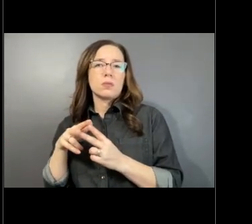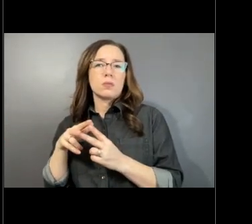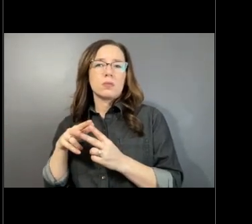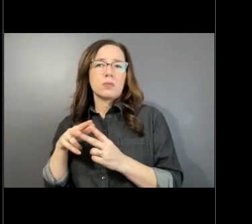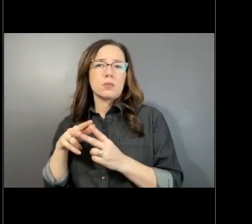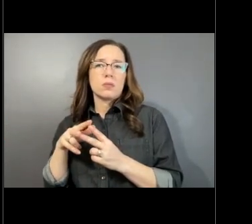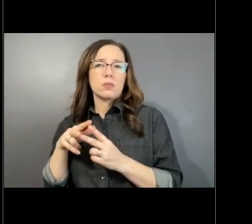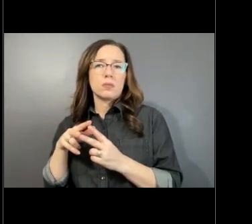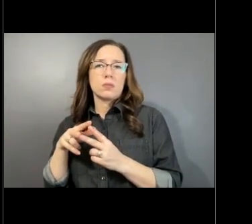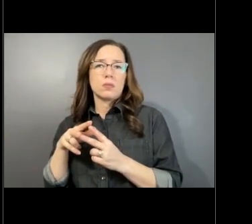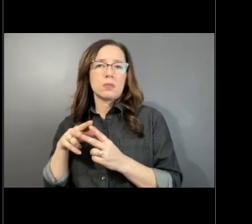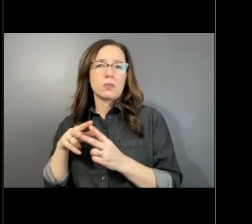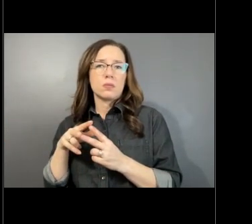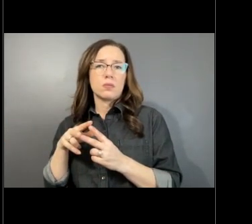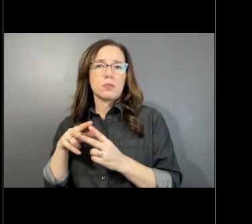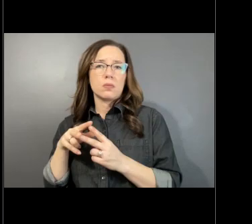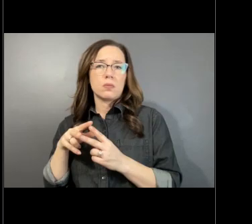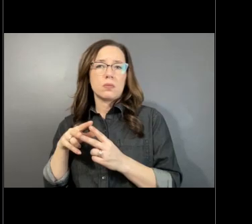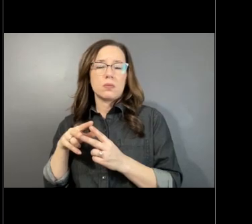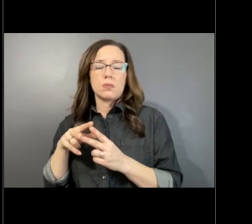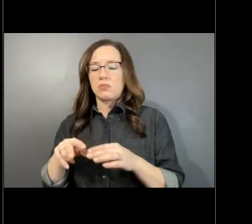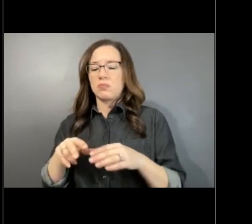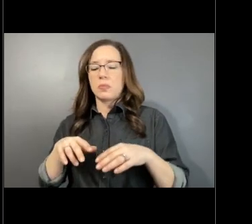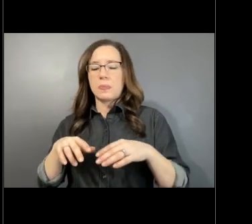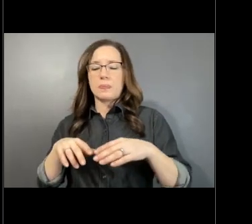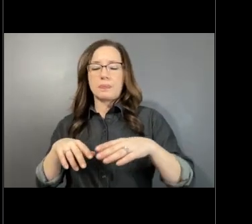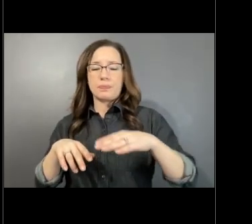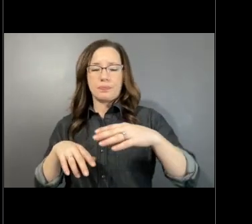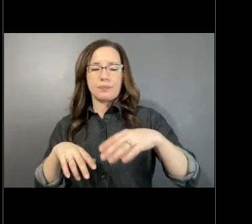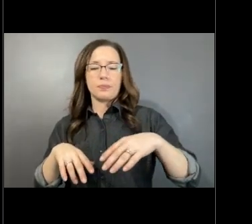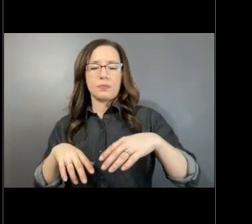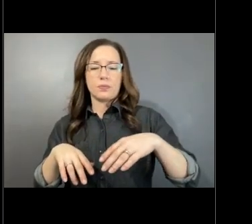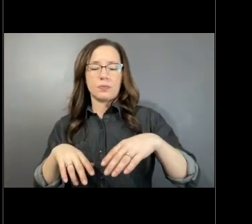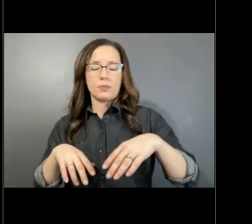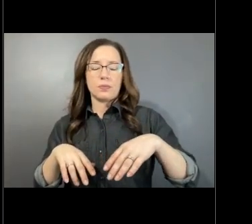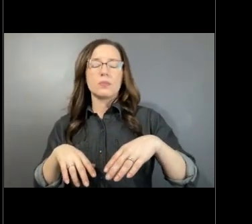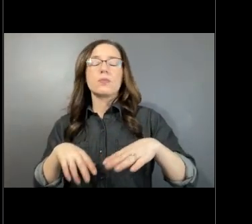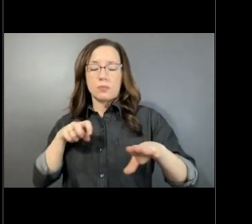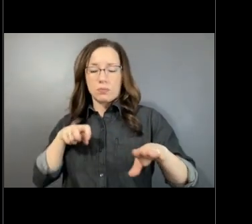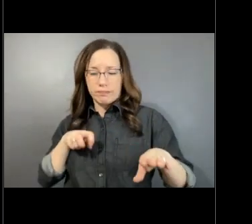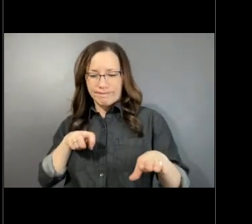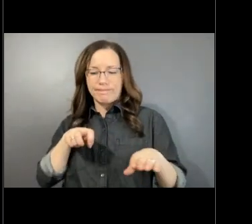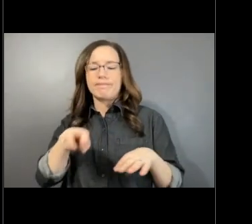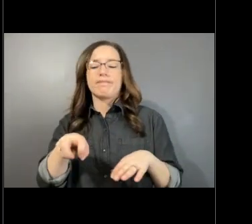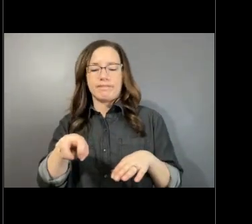or forward clear floor space adjacent to the appliance.